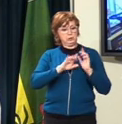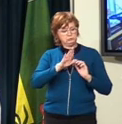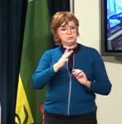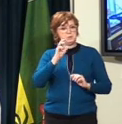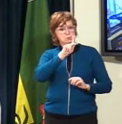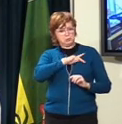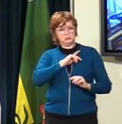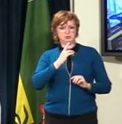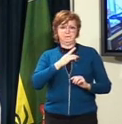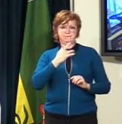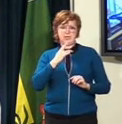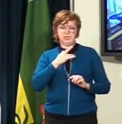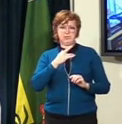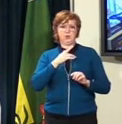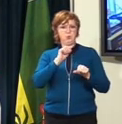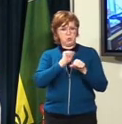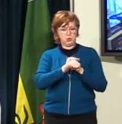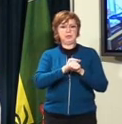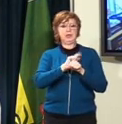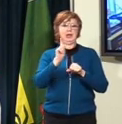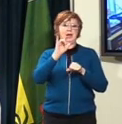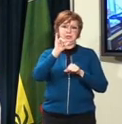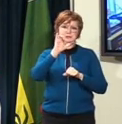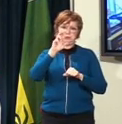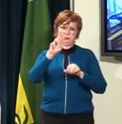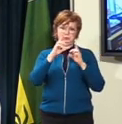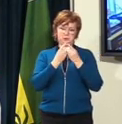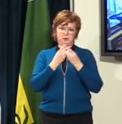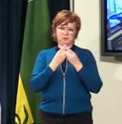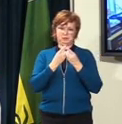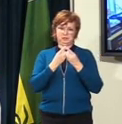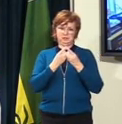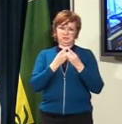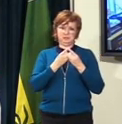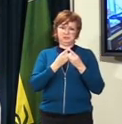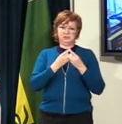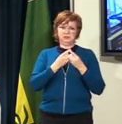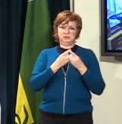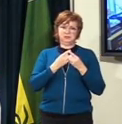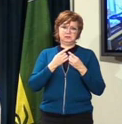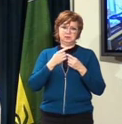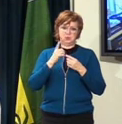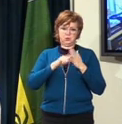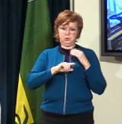some fears? I know Scott talked about that as well early on.